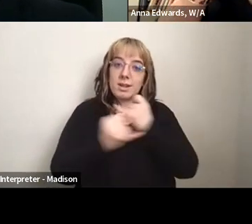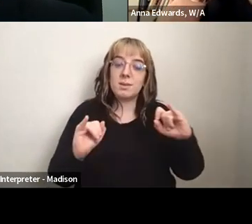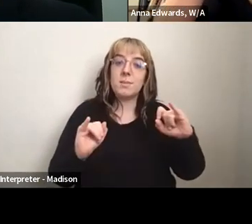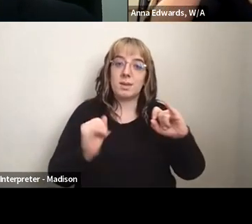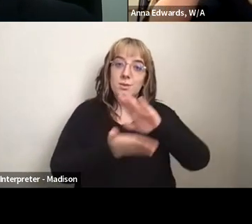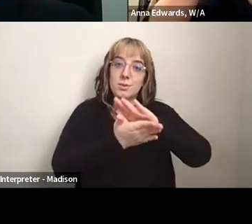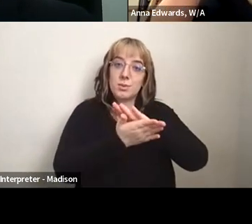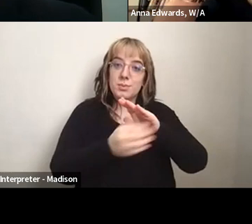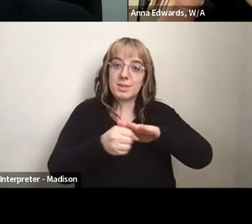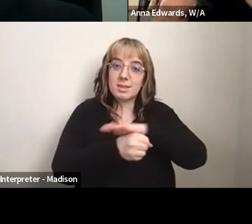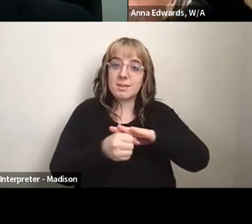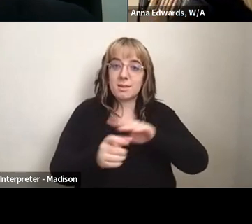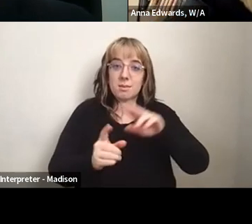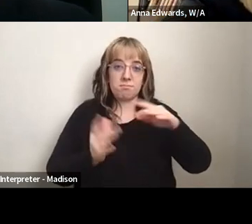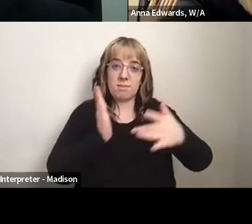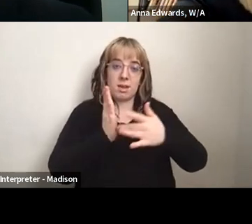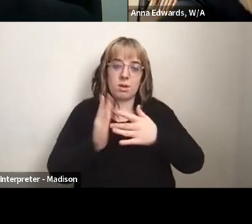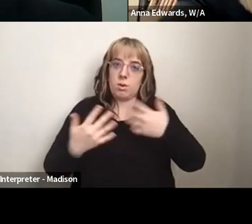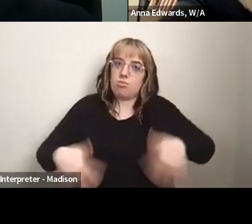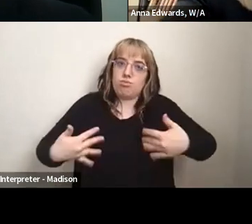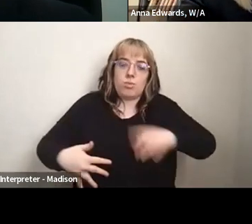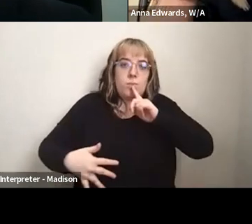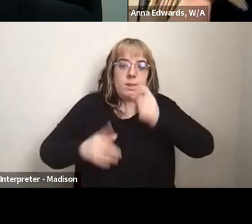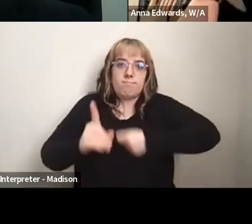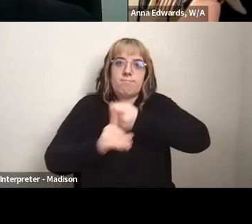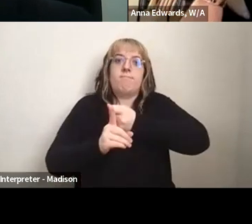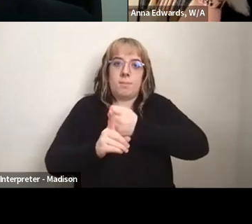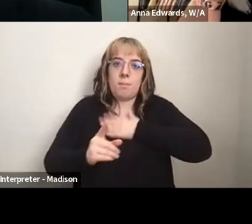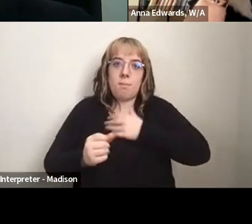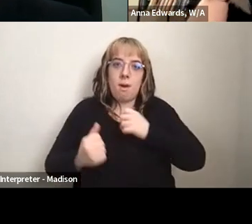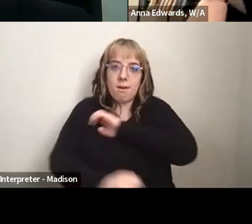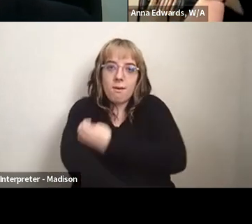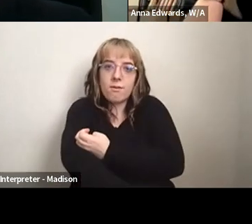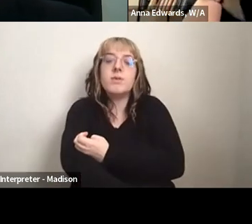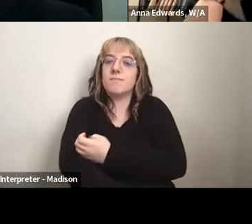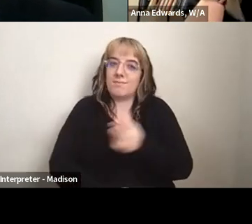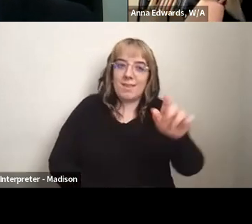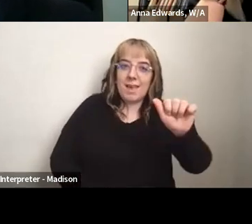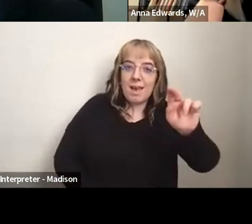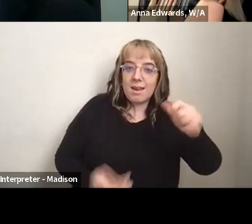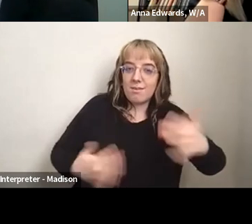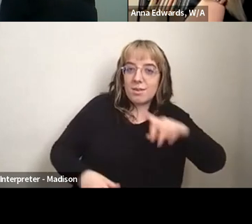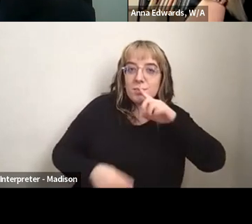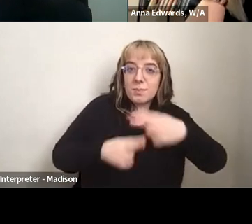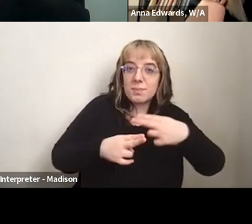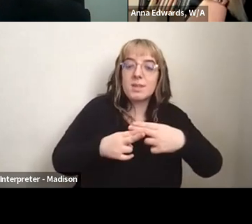And technology is, of course, playing a big role in our efforts. As Anna mentioned, the state of Texas